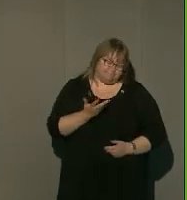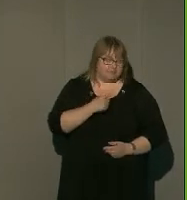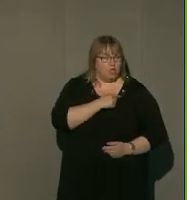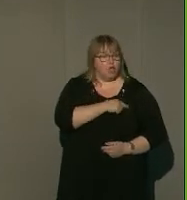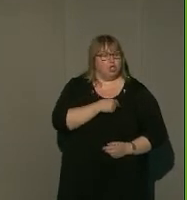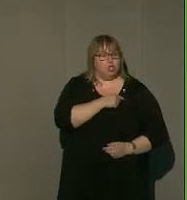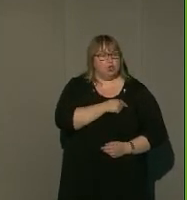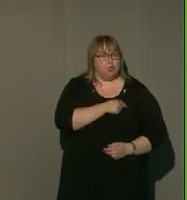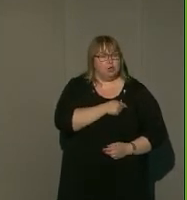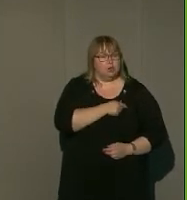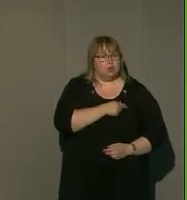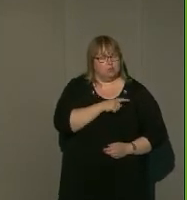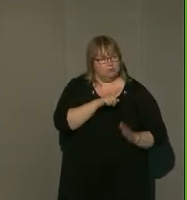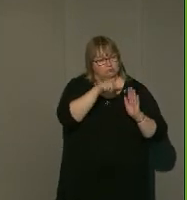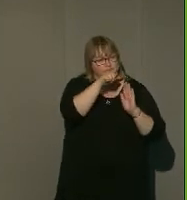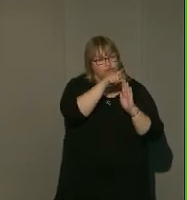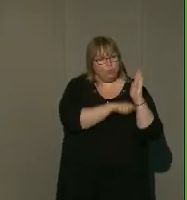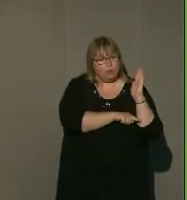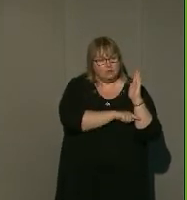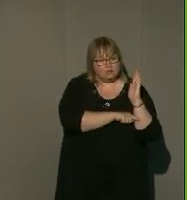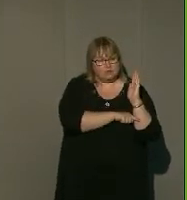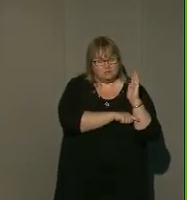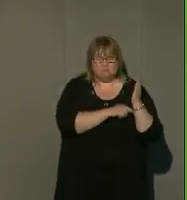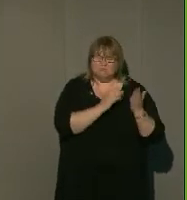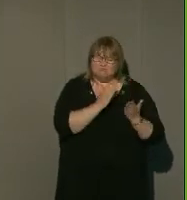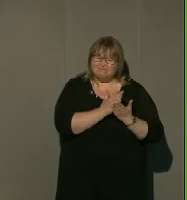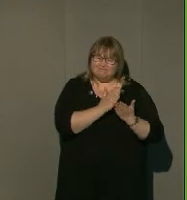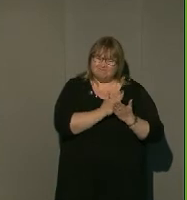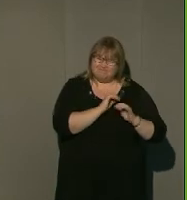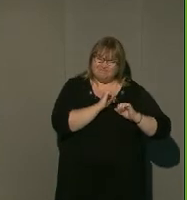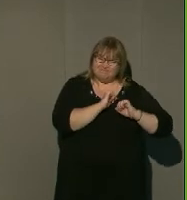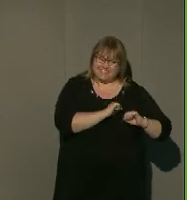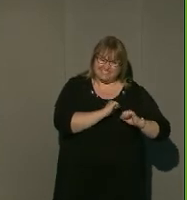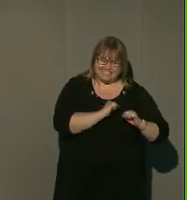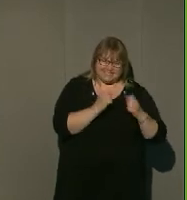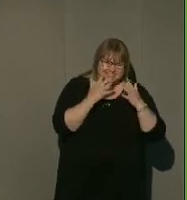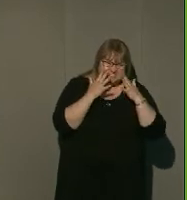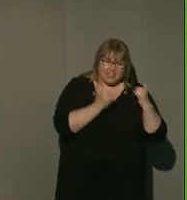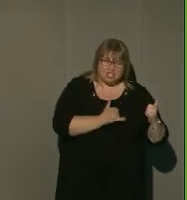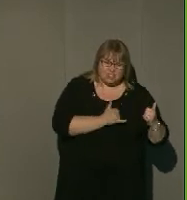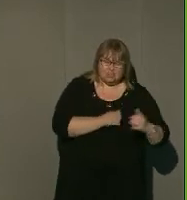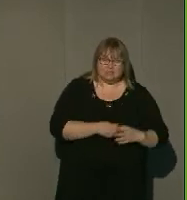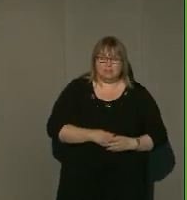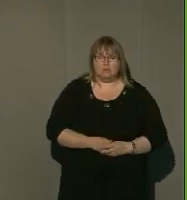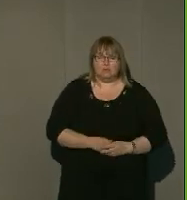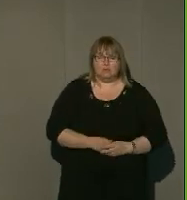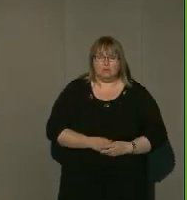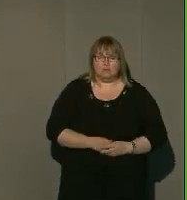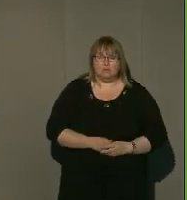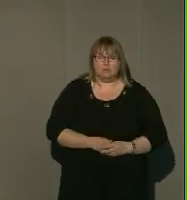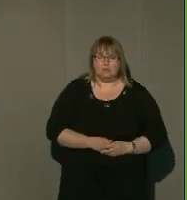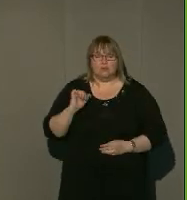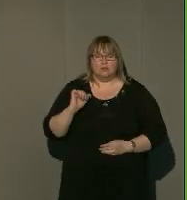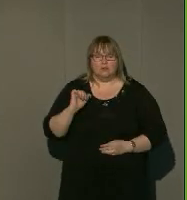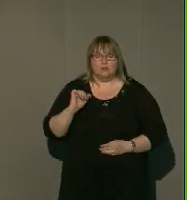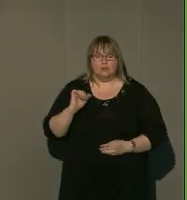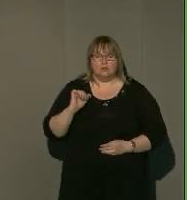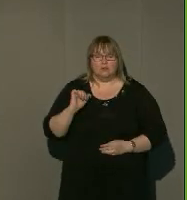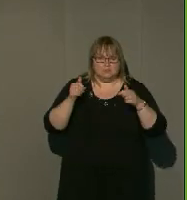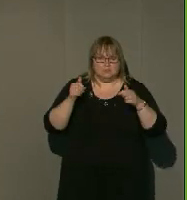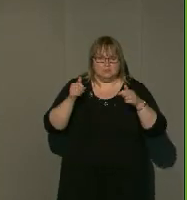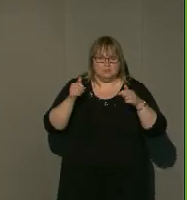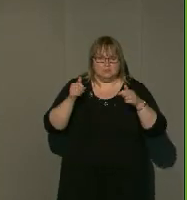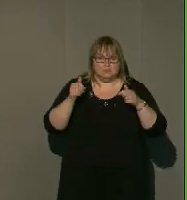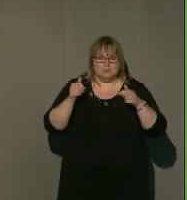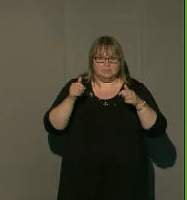and by more general law. I also will take this opportunity to commend you. I think there were some signs that have been made up. So if you want to take a picture of